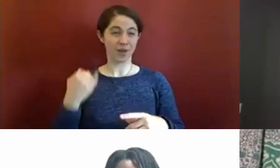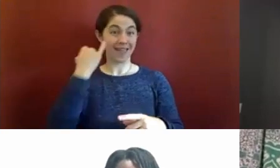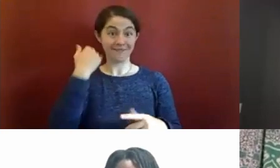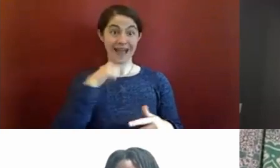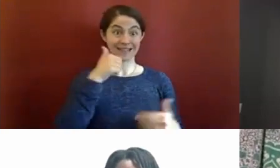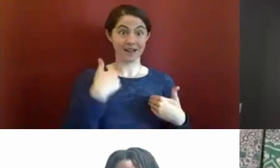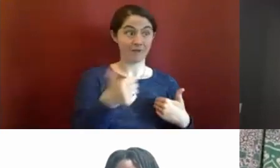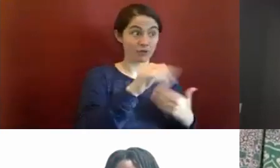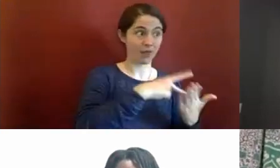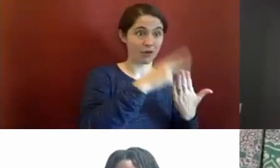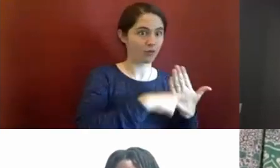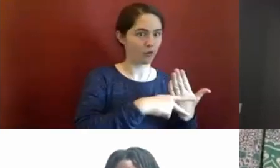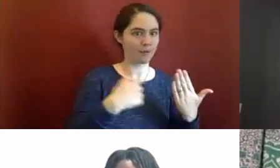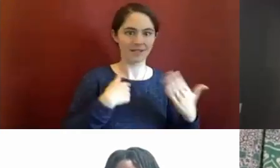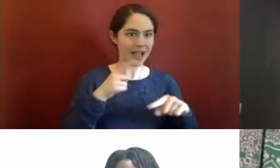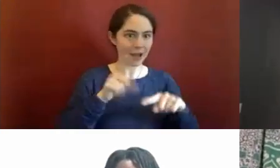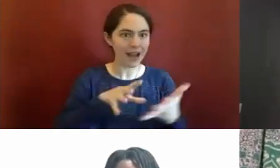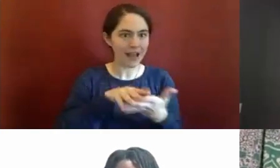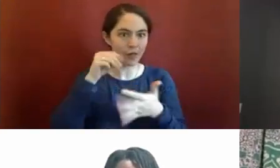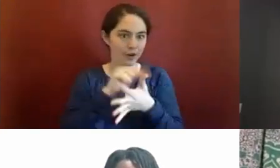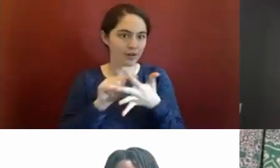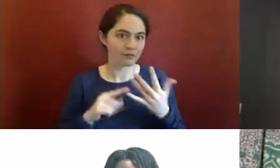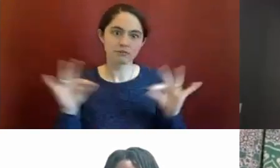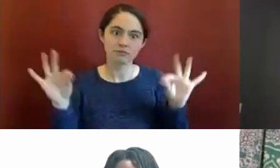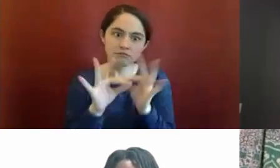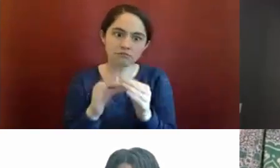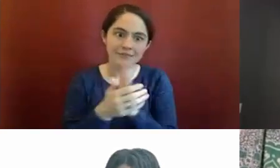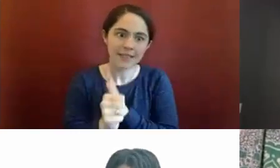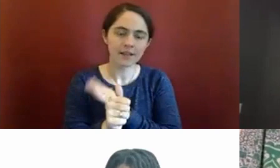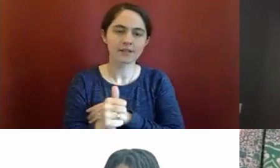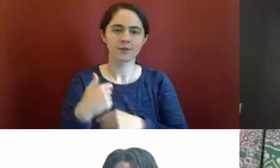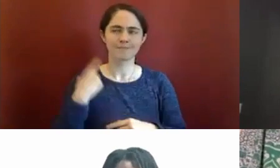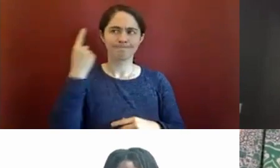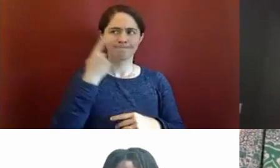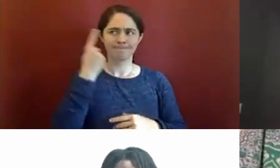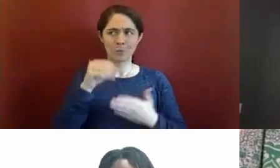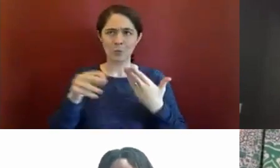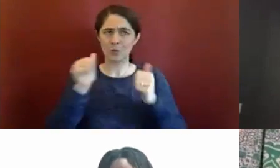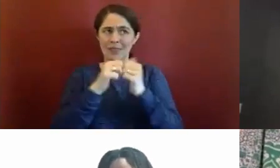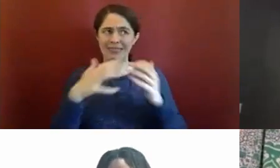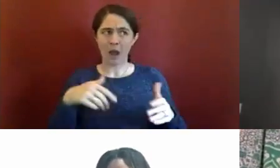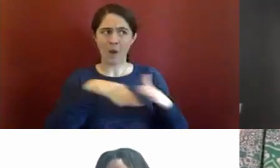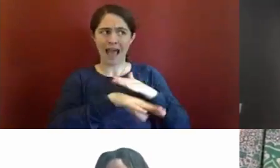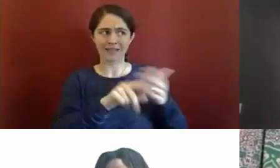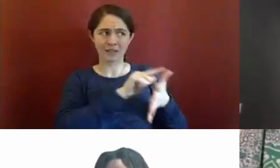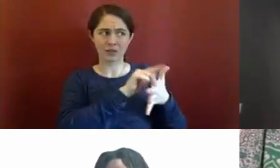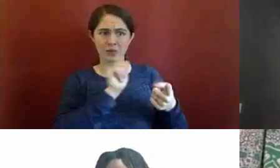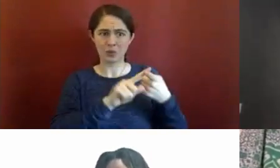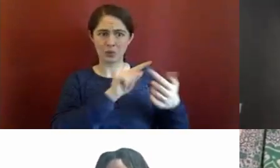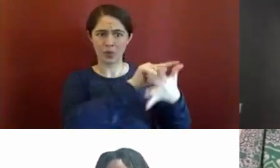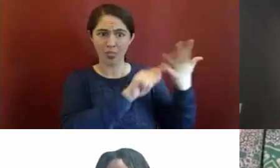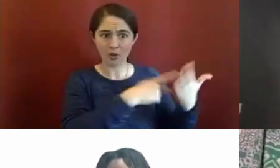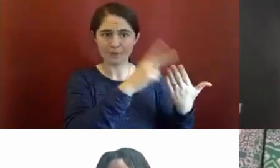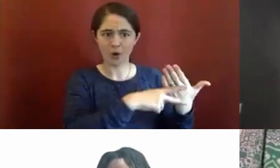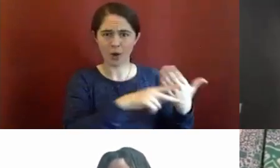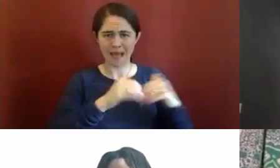this program to have summer classes and learn all of this. But there needs to be something for these English learning students